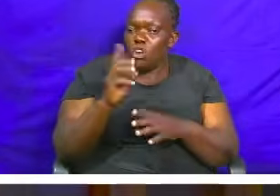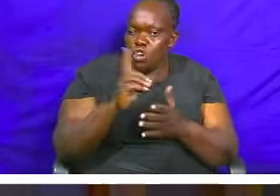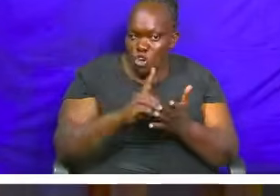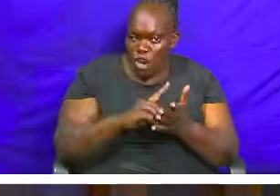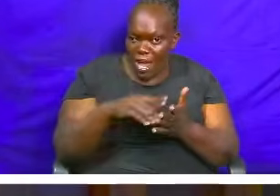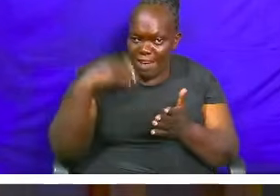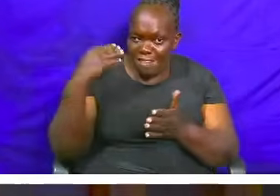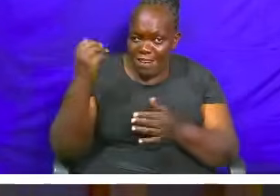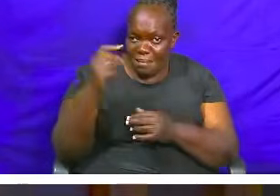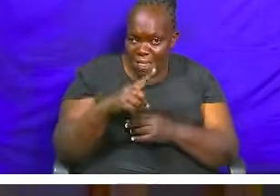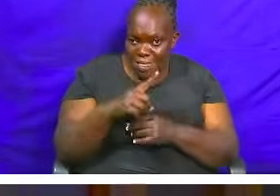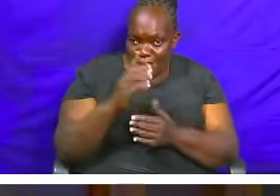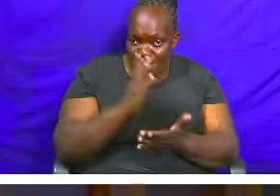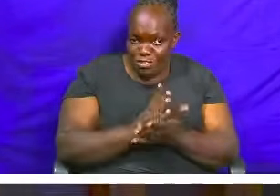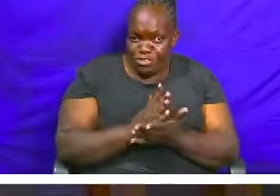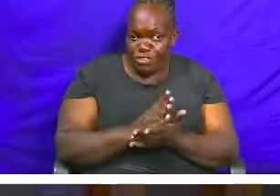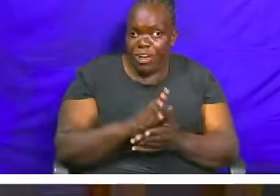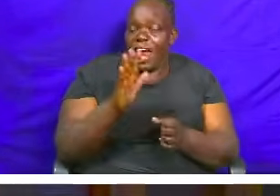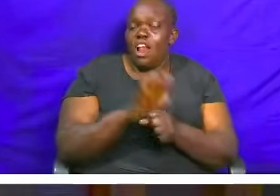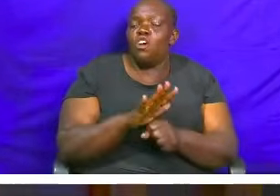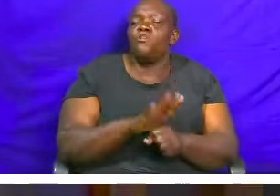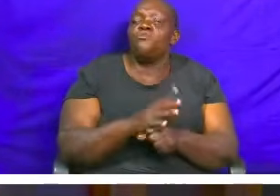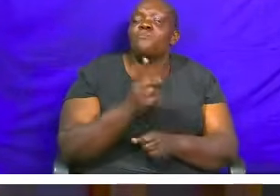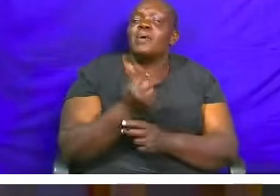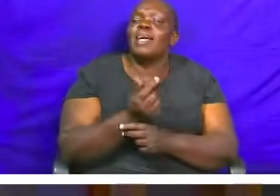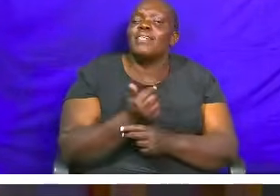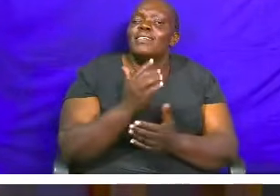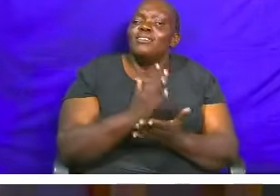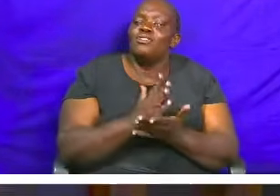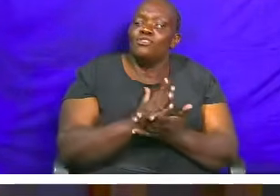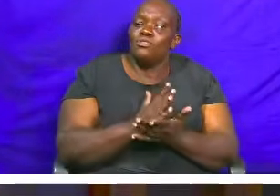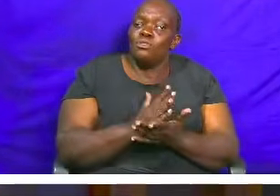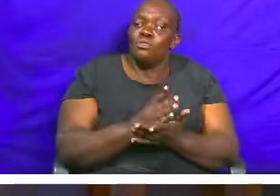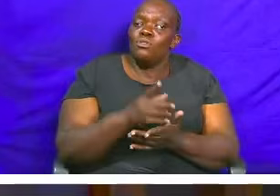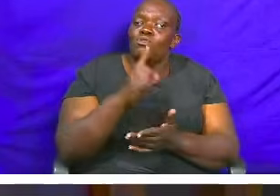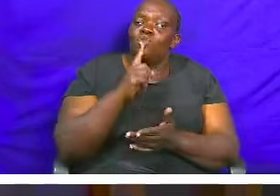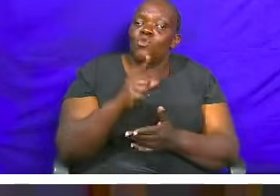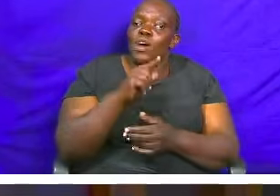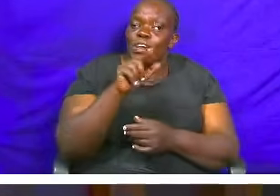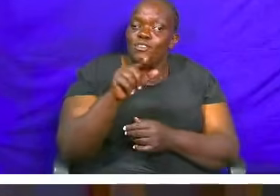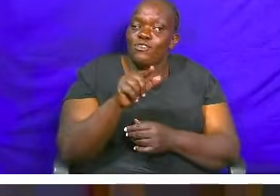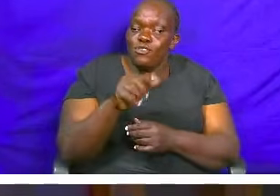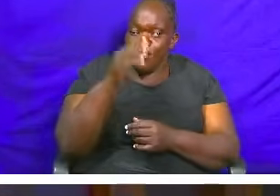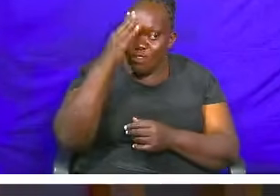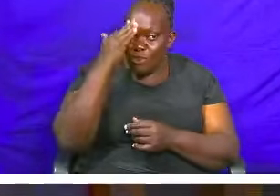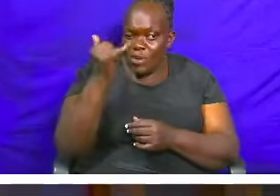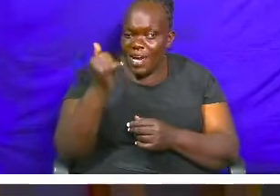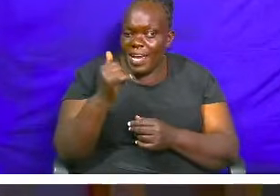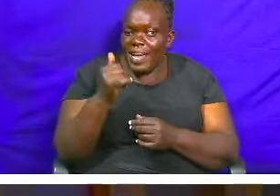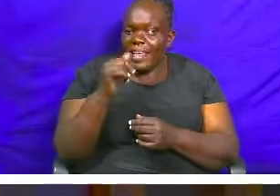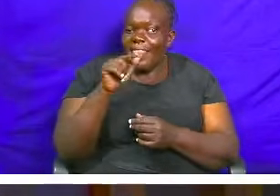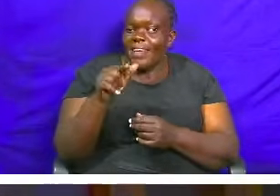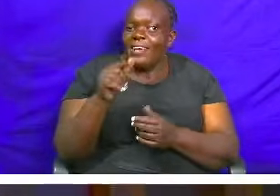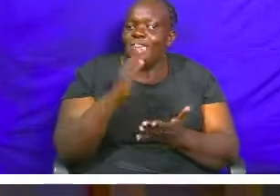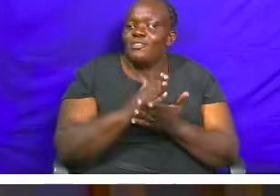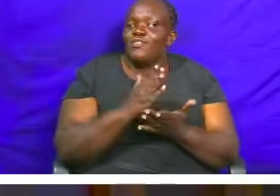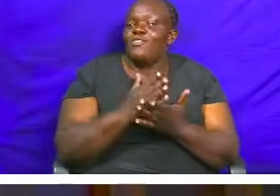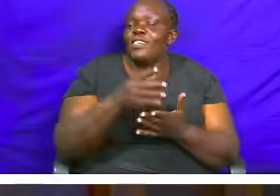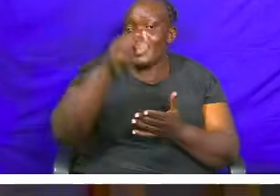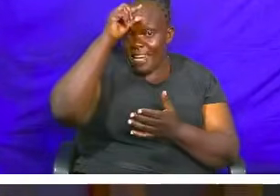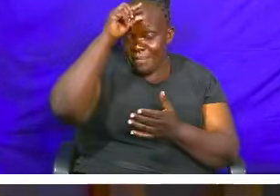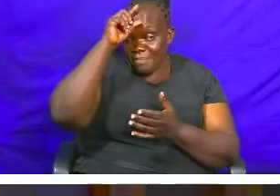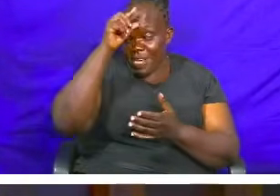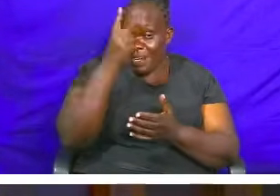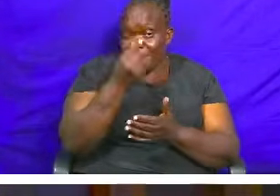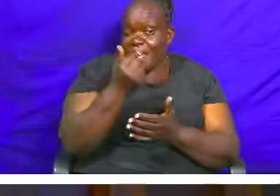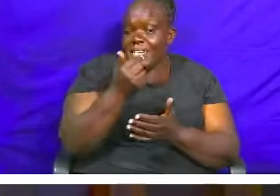month? Every month. That's a lot of money. Which is a lot of money. And I can shock you because none of that is government money. It's